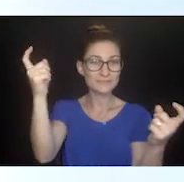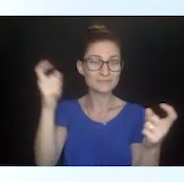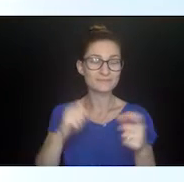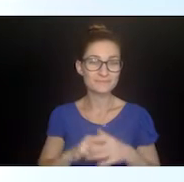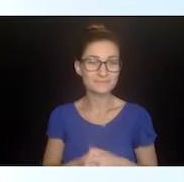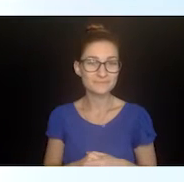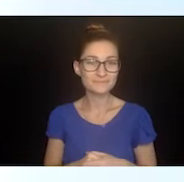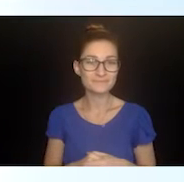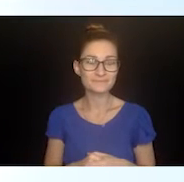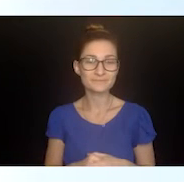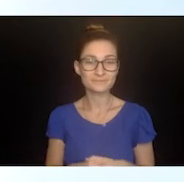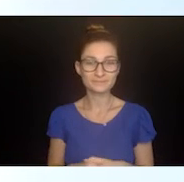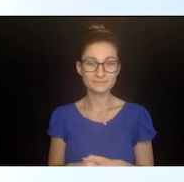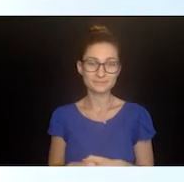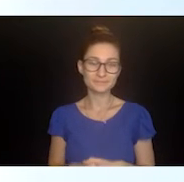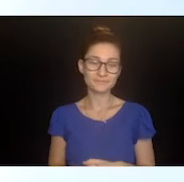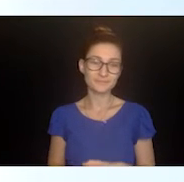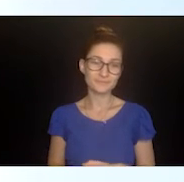now.